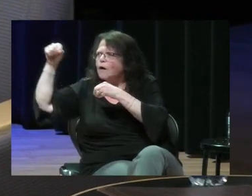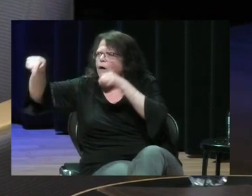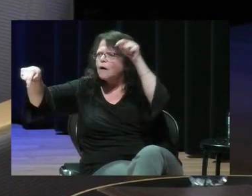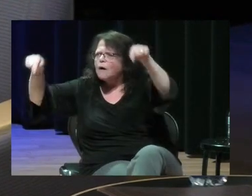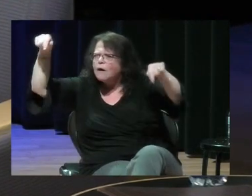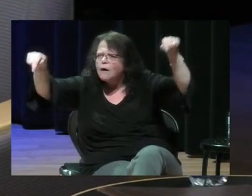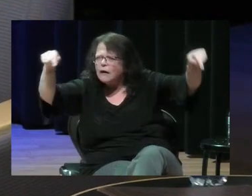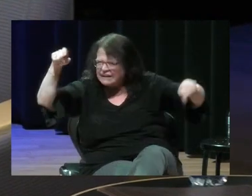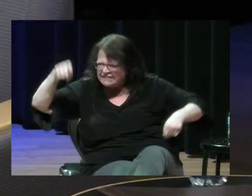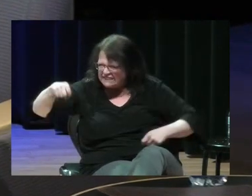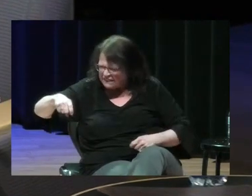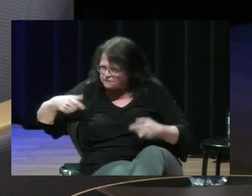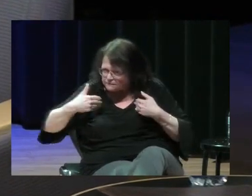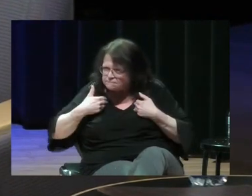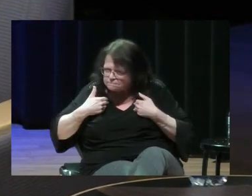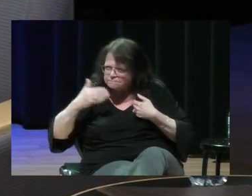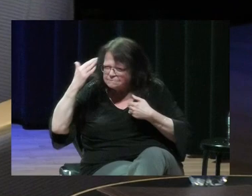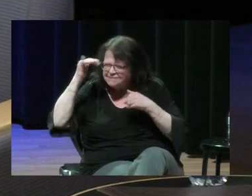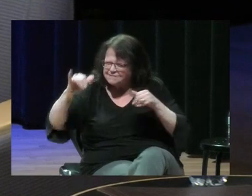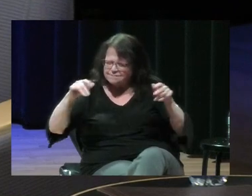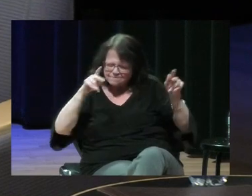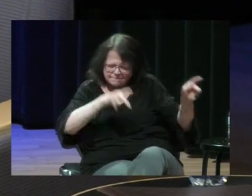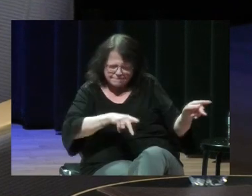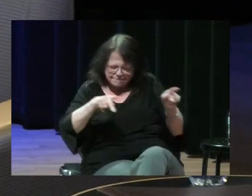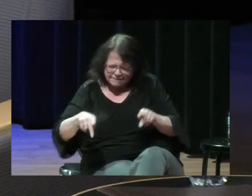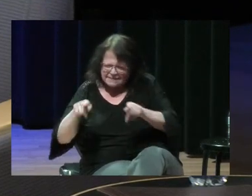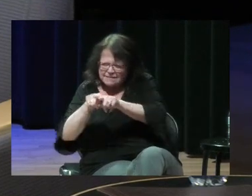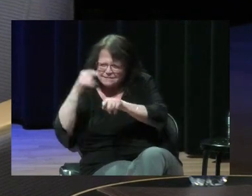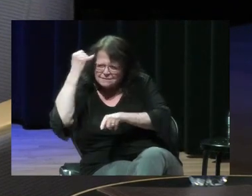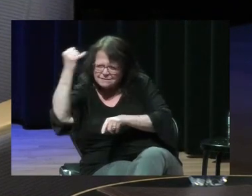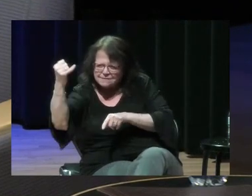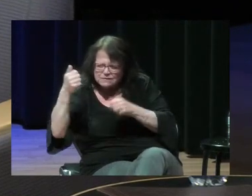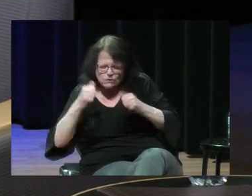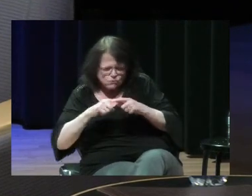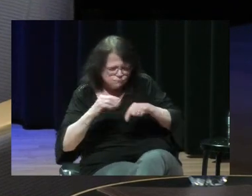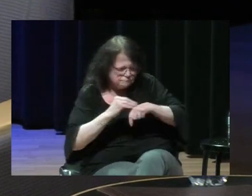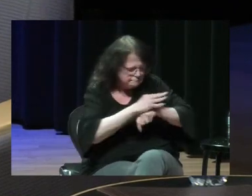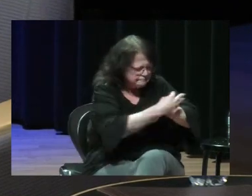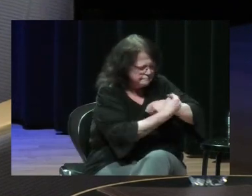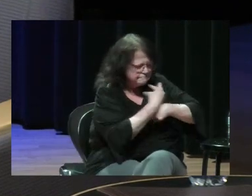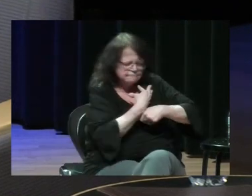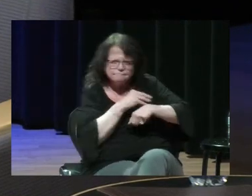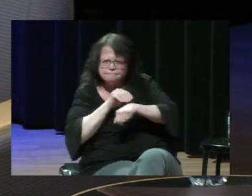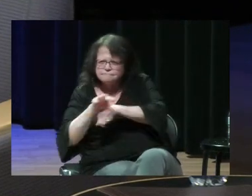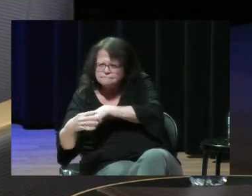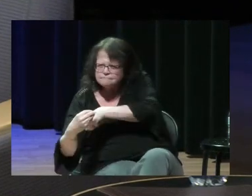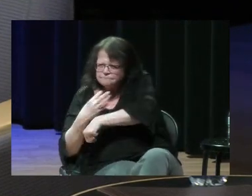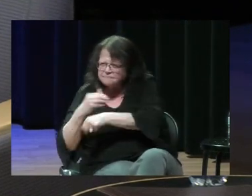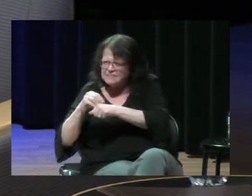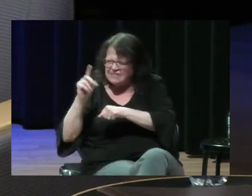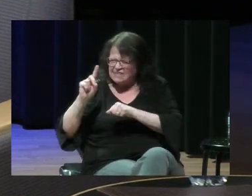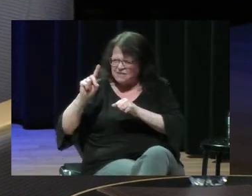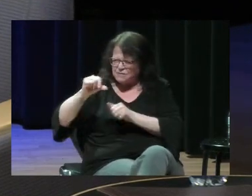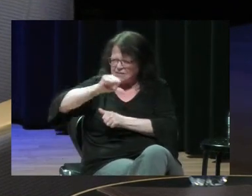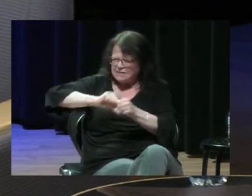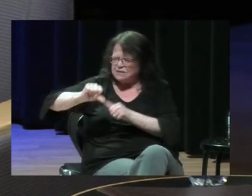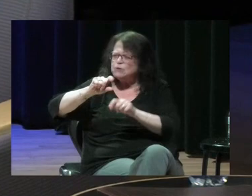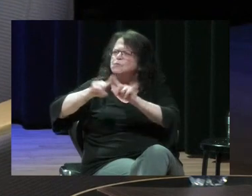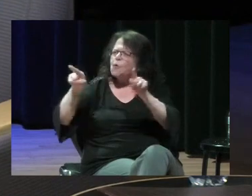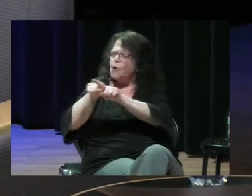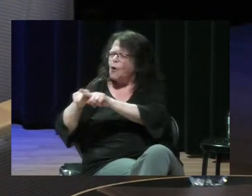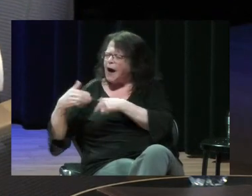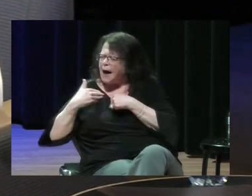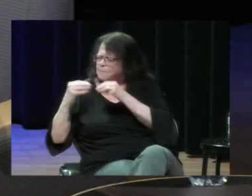perfect metaphor for thinking about being influential on one another in a democratic society, that there's always room for more space, and